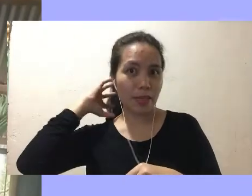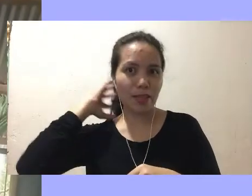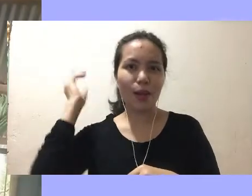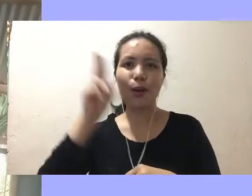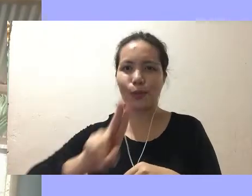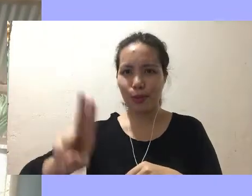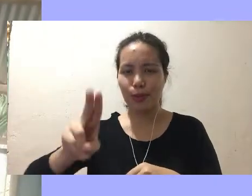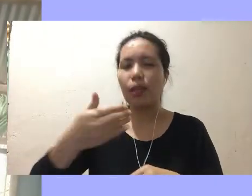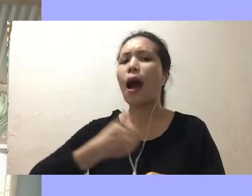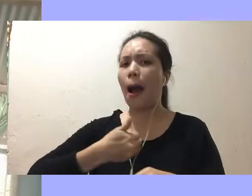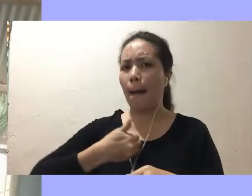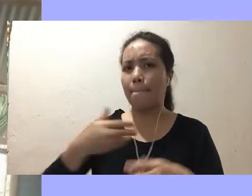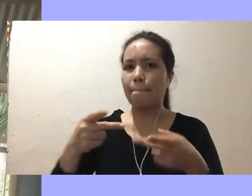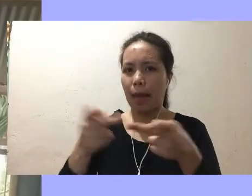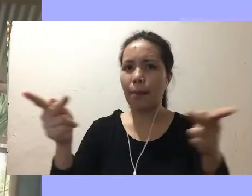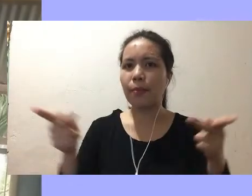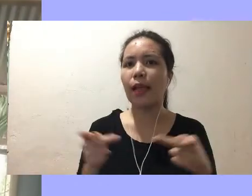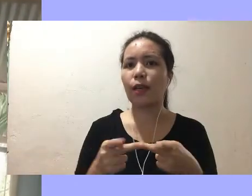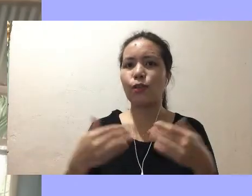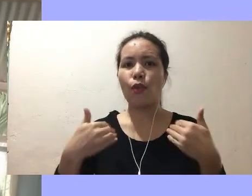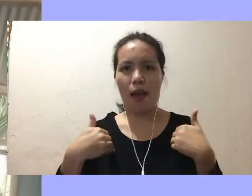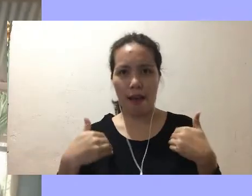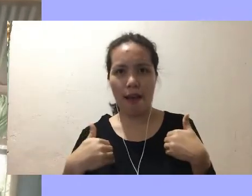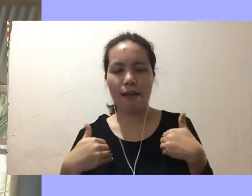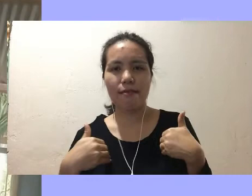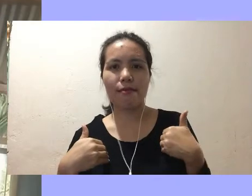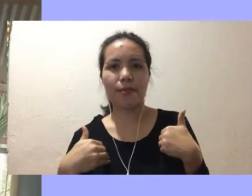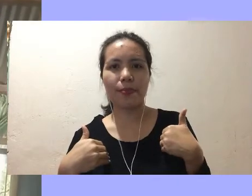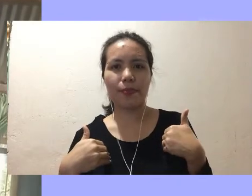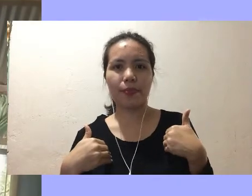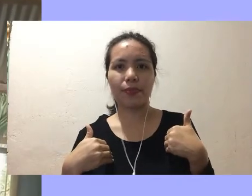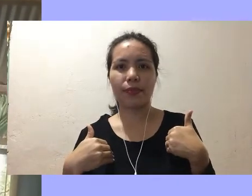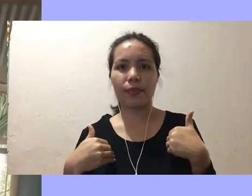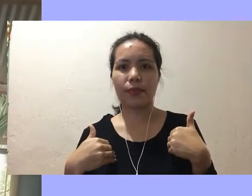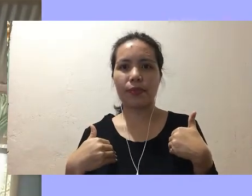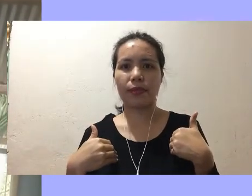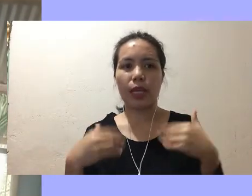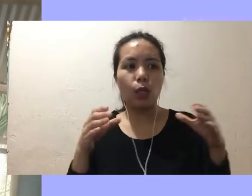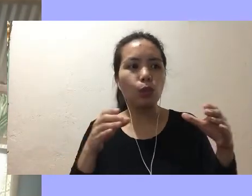Mindanao. In my place, we have here